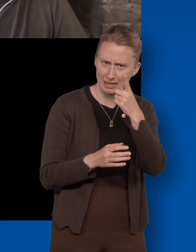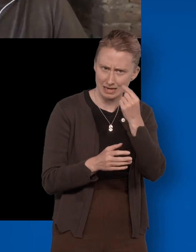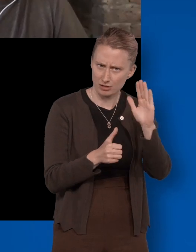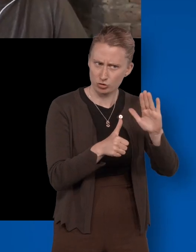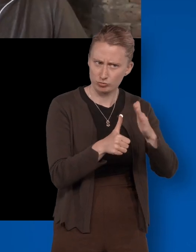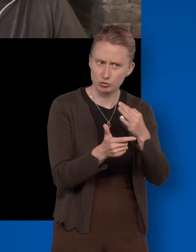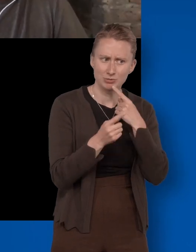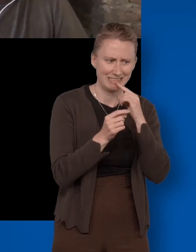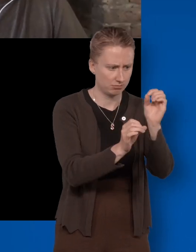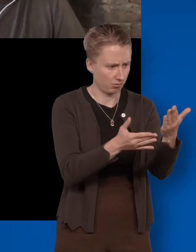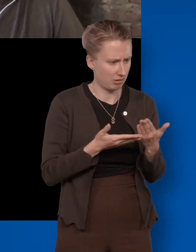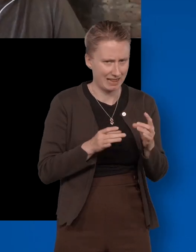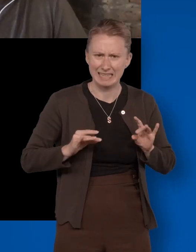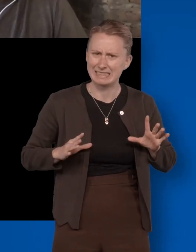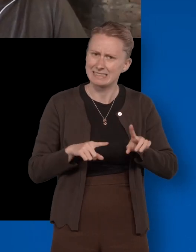original data?